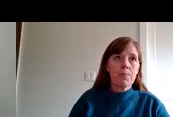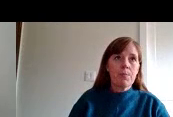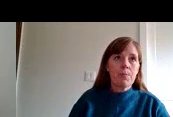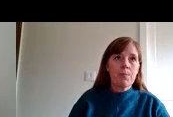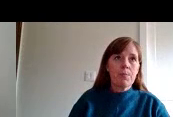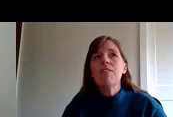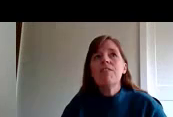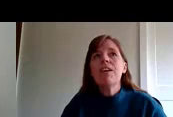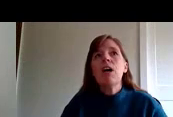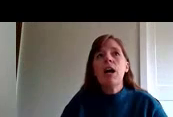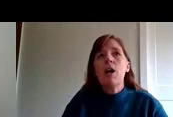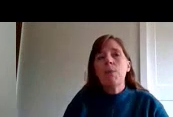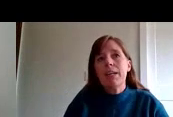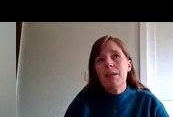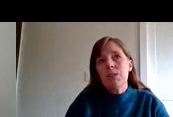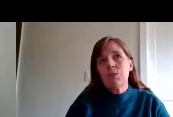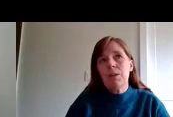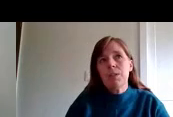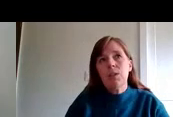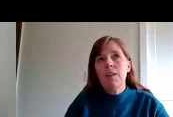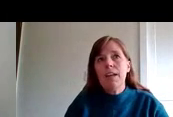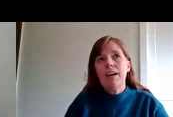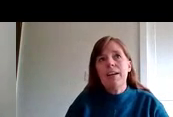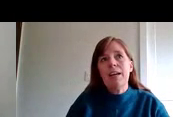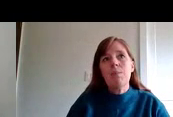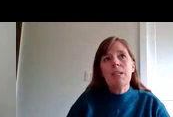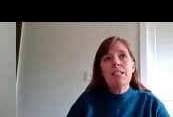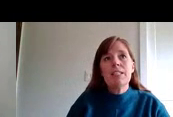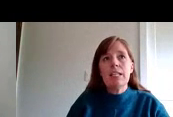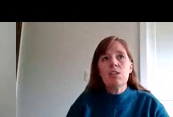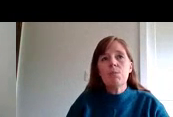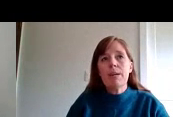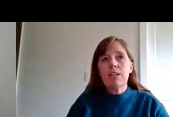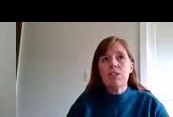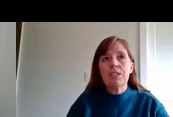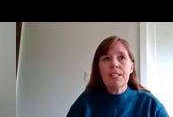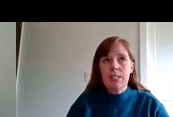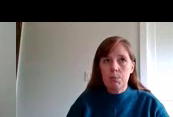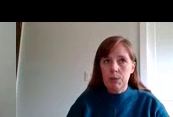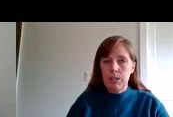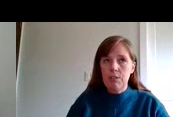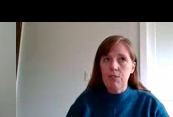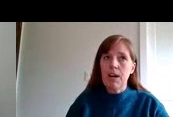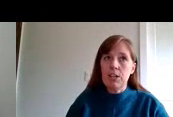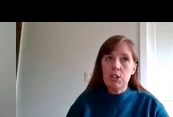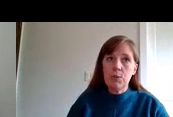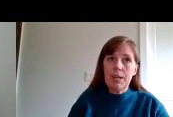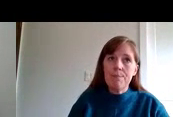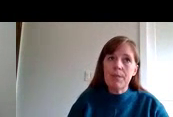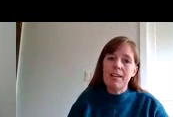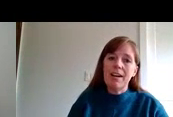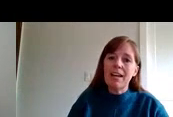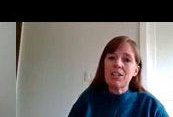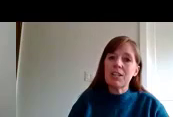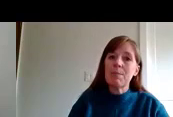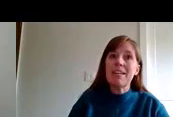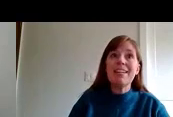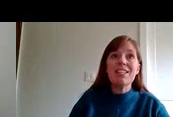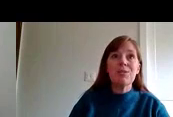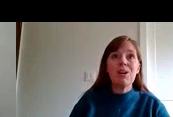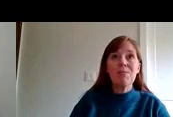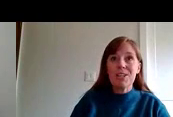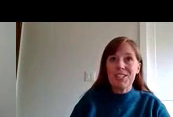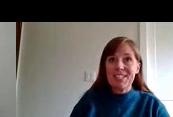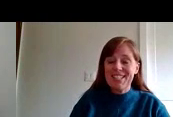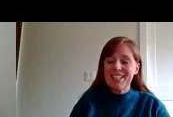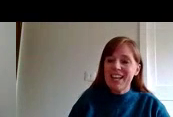So I'd like to introduce myself. My name is Robin Lowell, and I am the Senior Manager for Accessibility for I2E, and I actually am